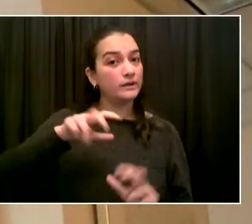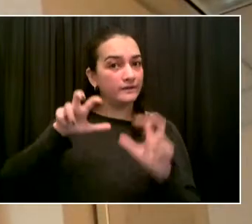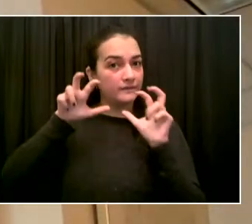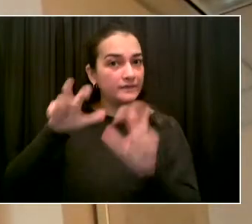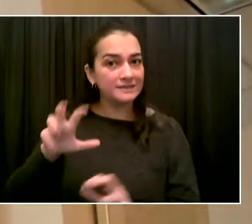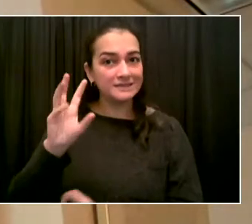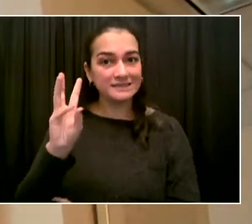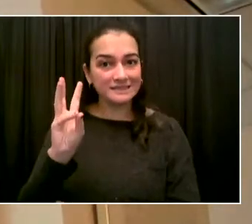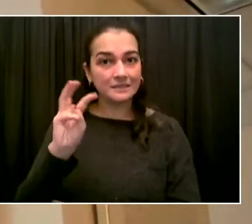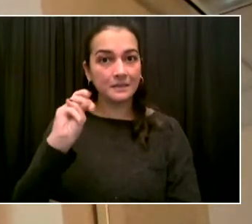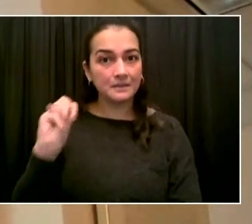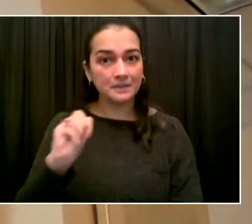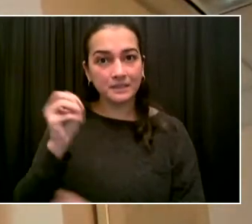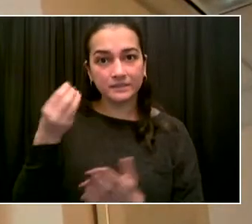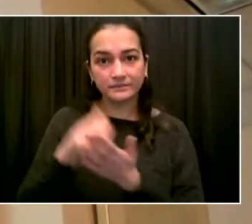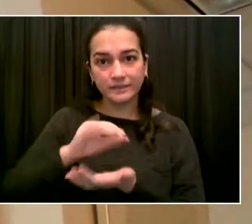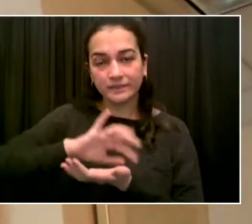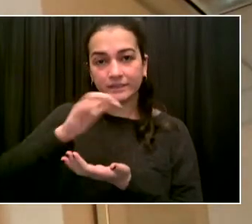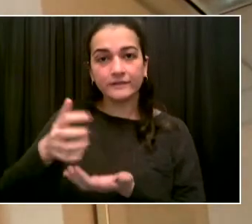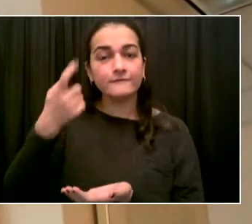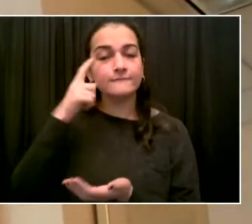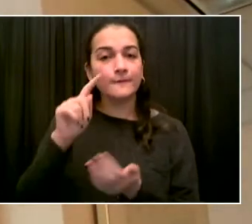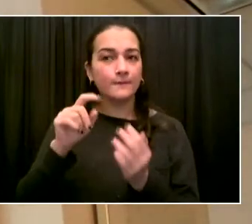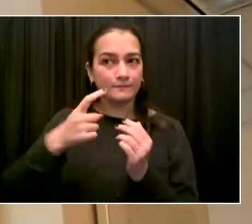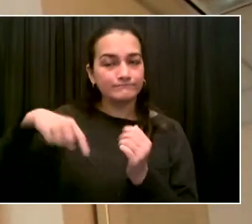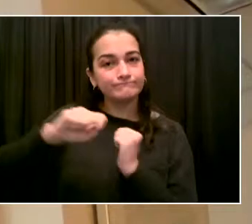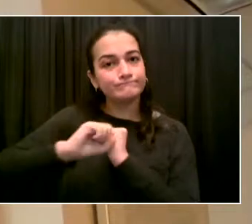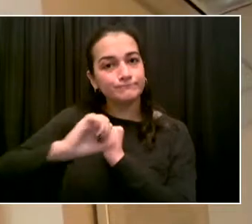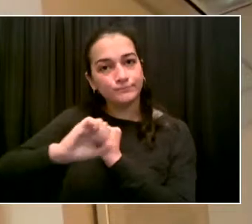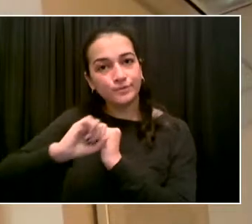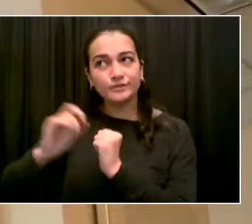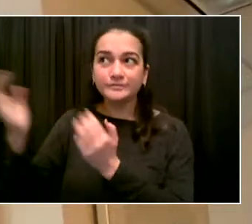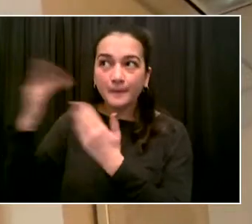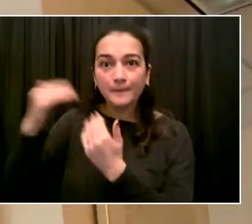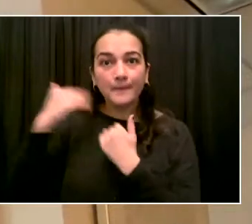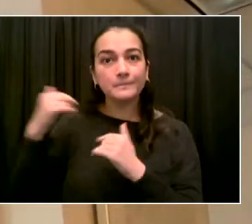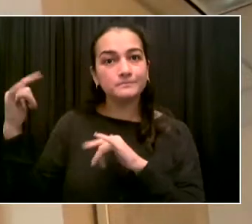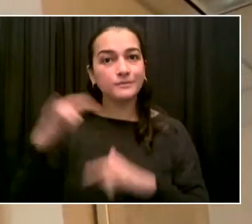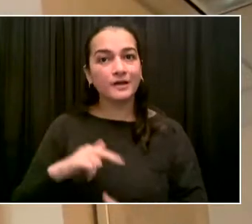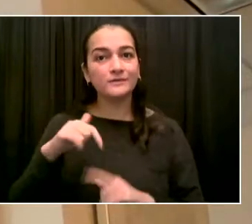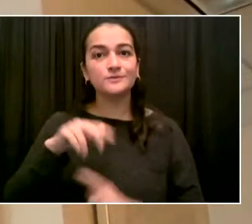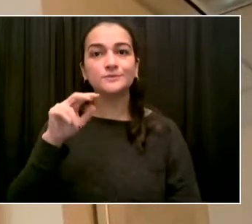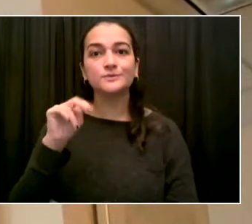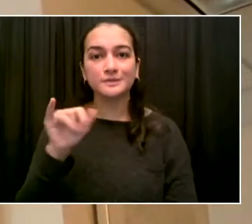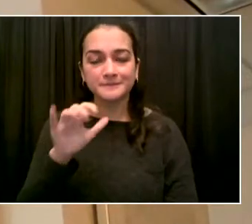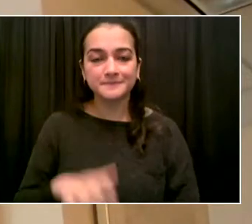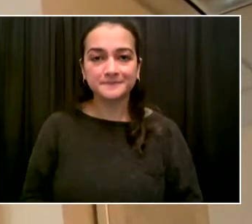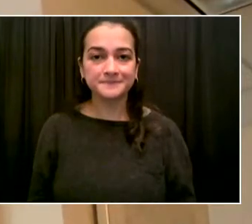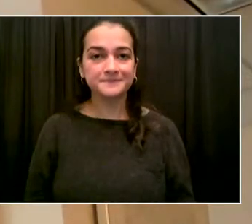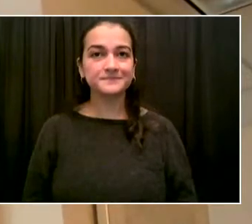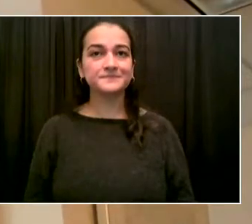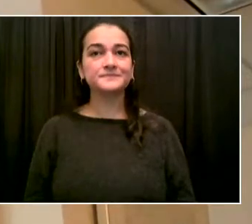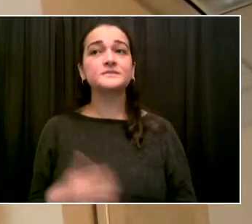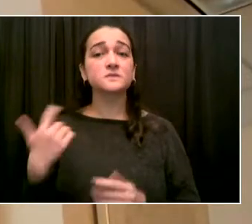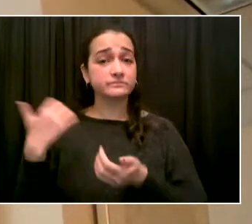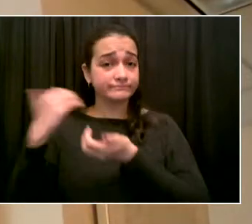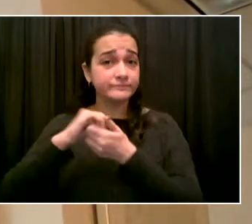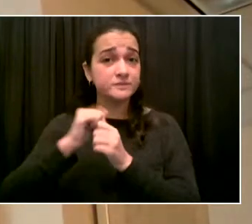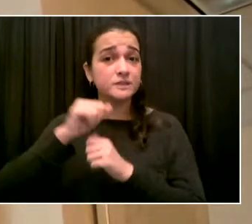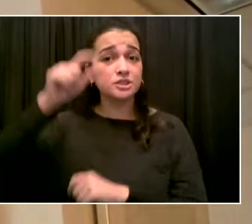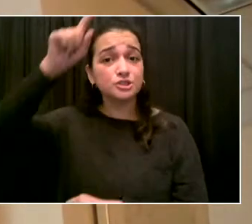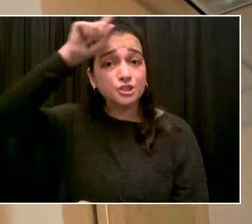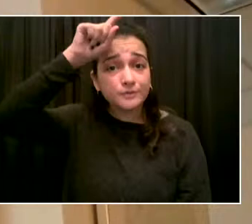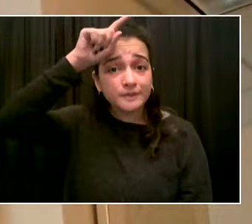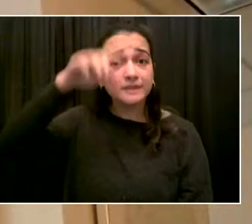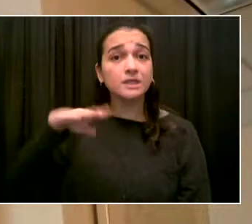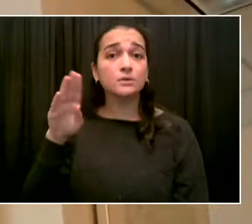Germany, France, Italy, Brazil, and South Korea. And all those markets now, of course, are able to travel into the U.S. As of yesterday